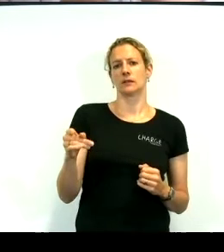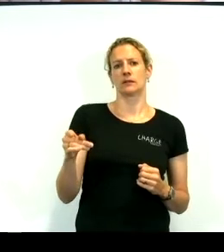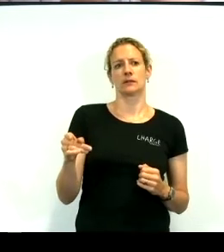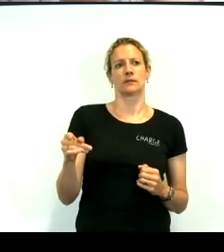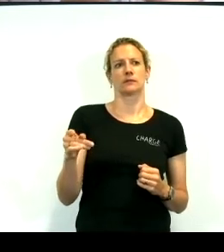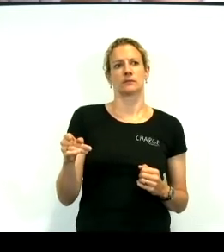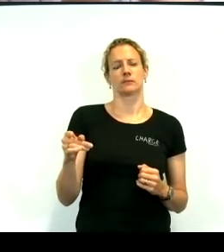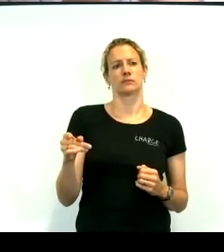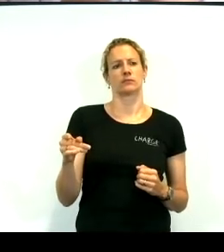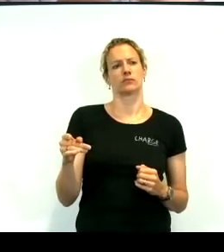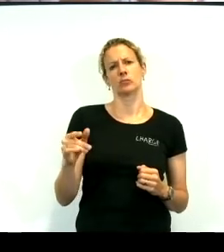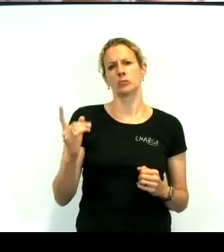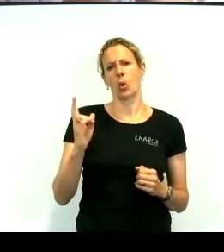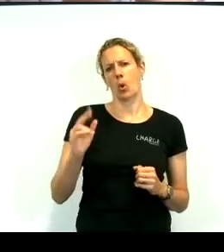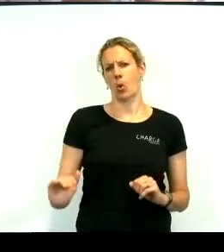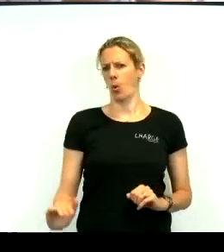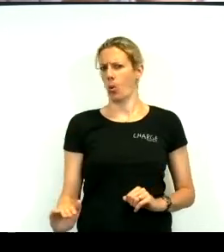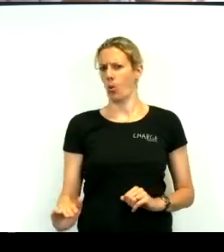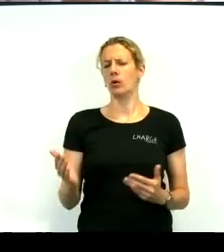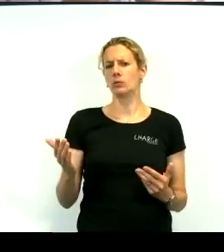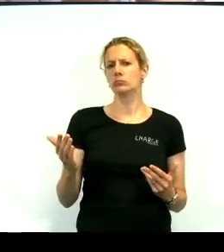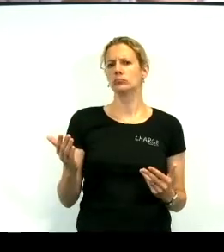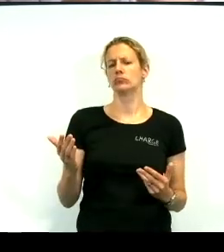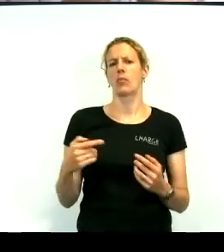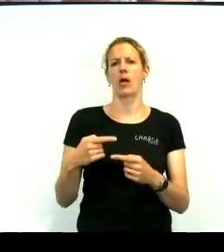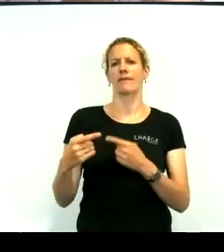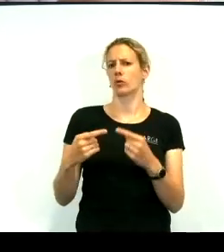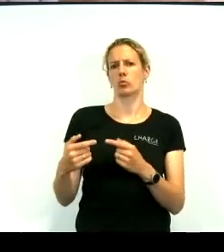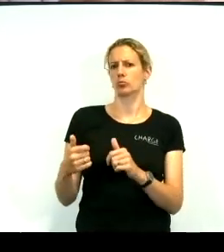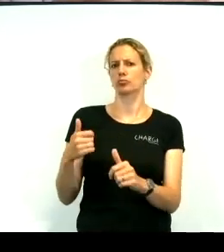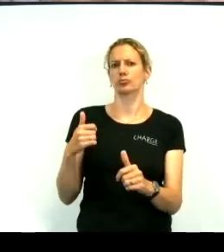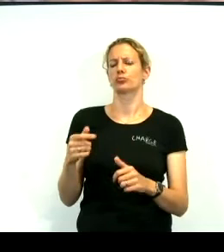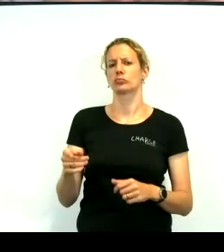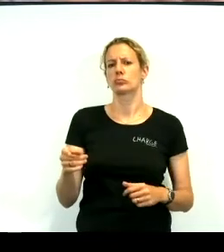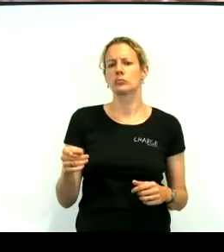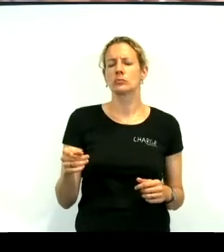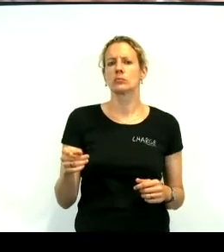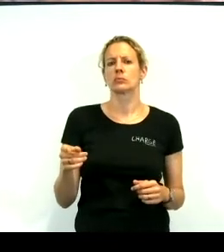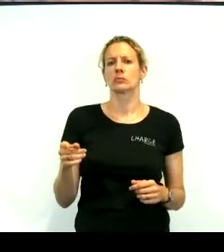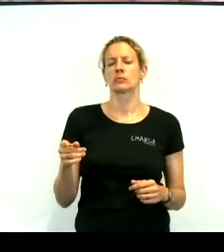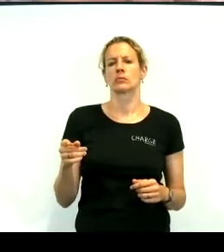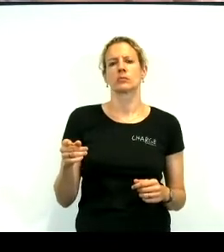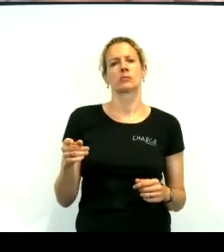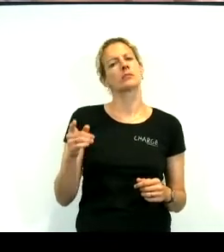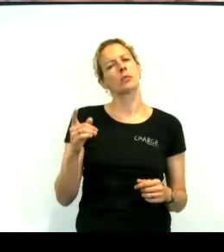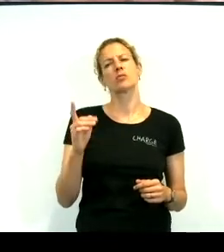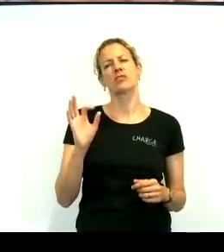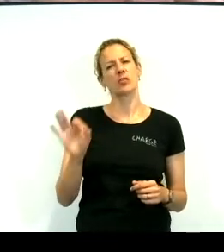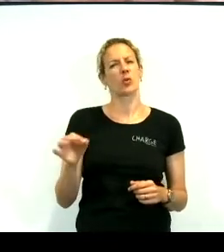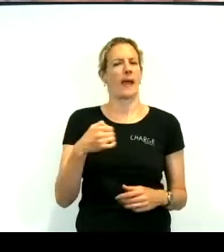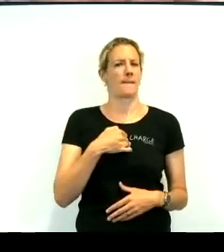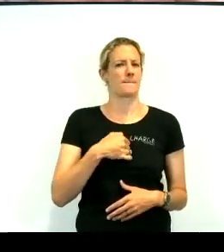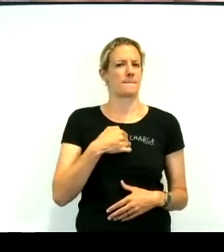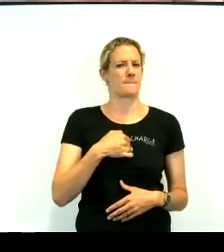bath time has been quite traumatic for her. I think